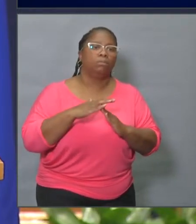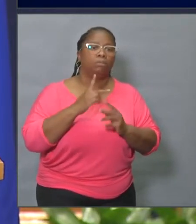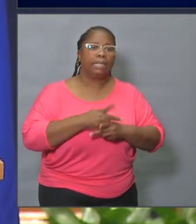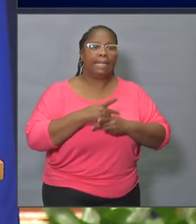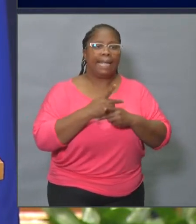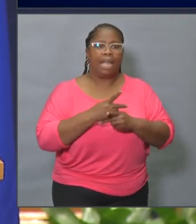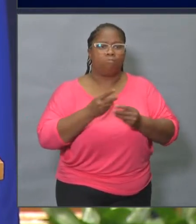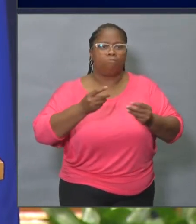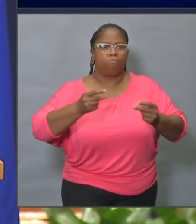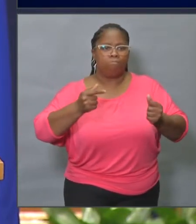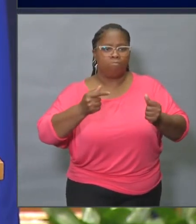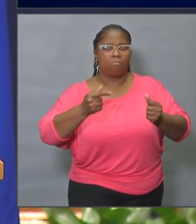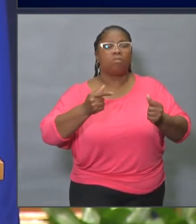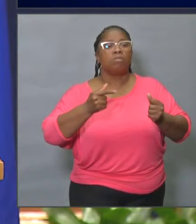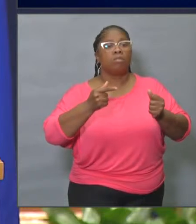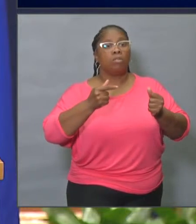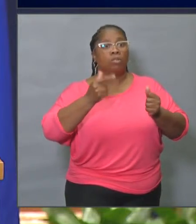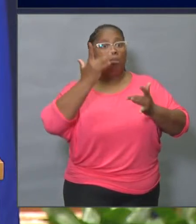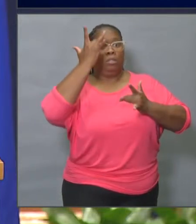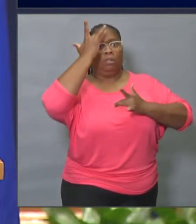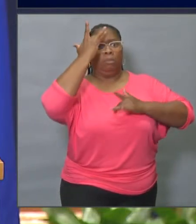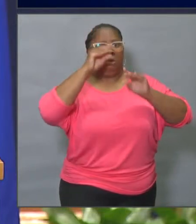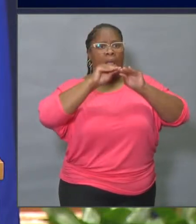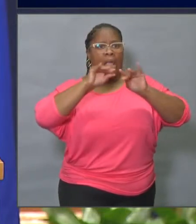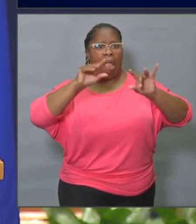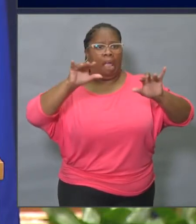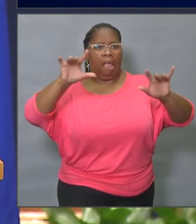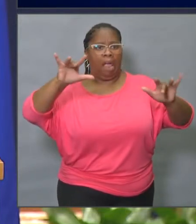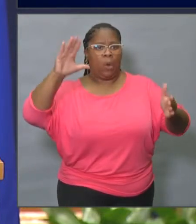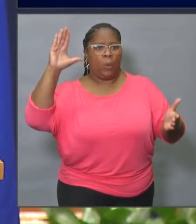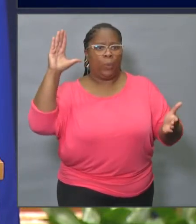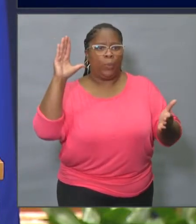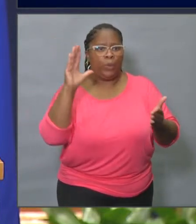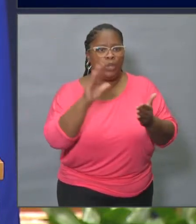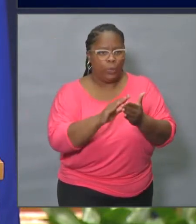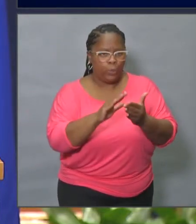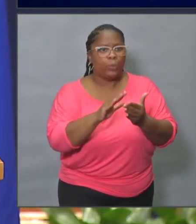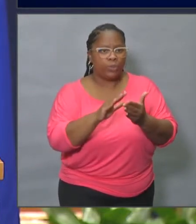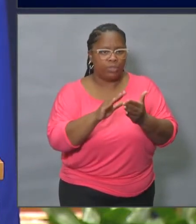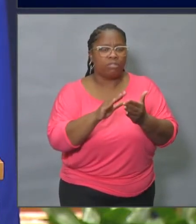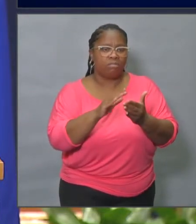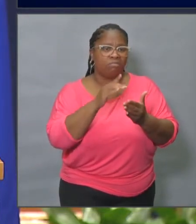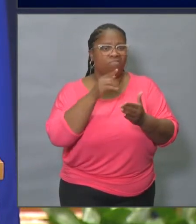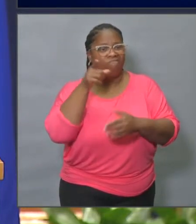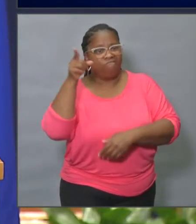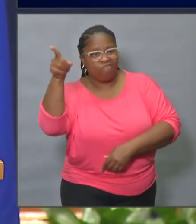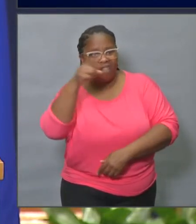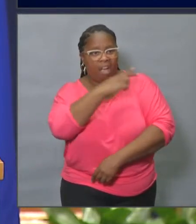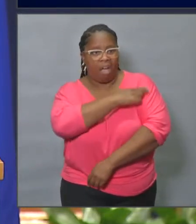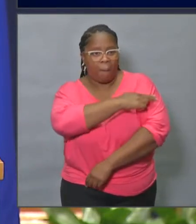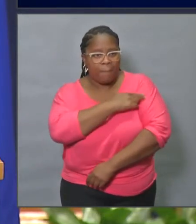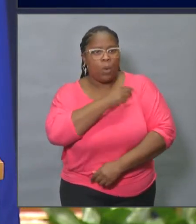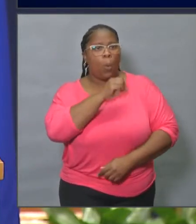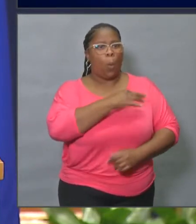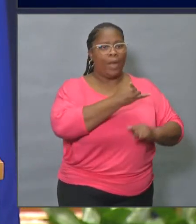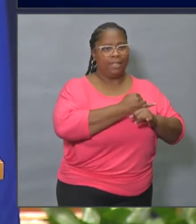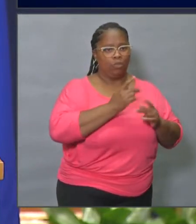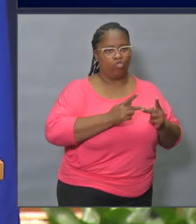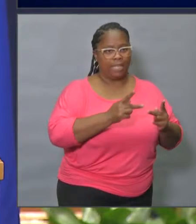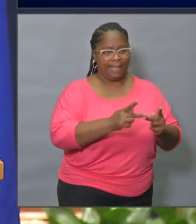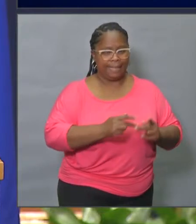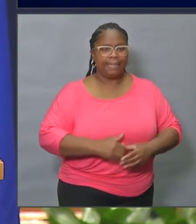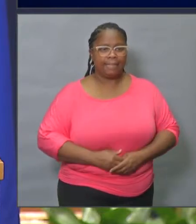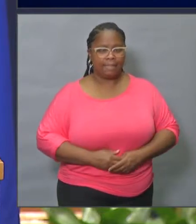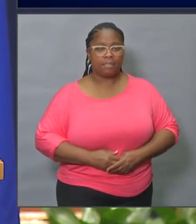of spread of an infection in either a hospital or an institutional setting. We also strongly